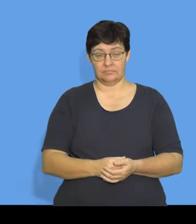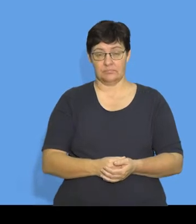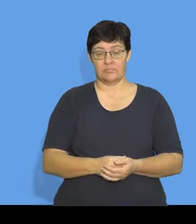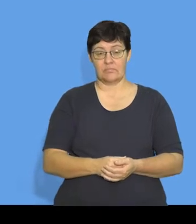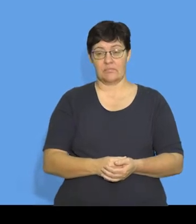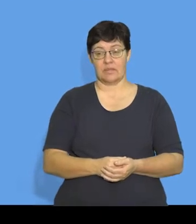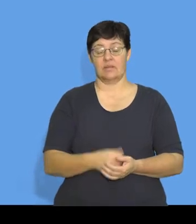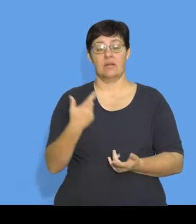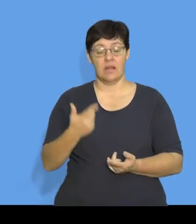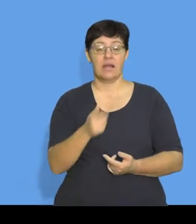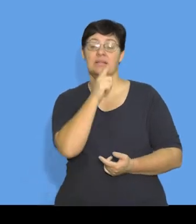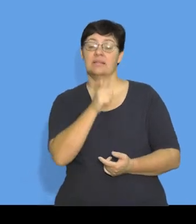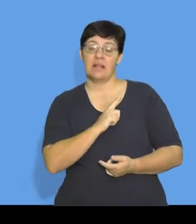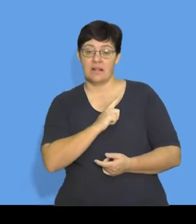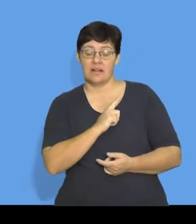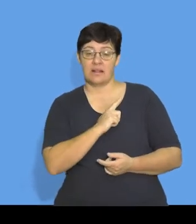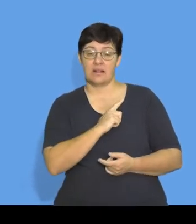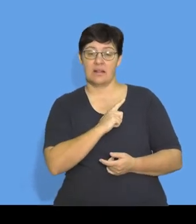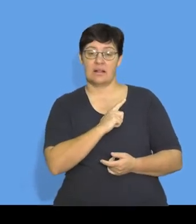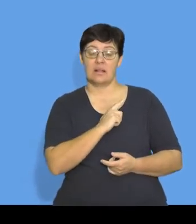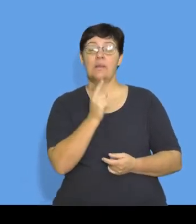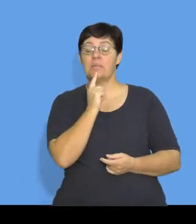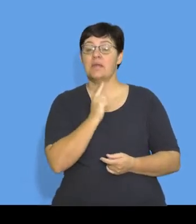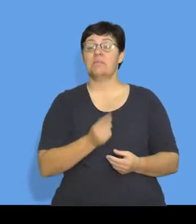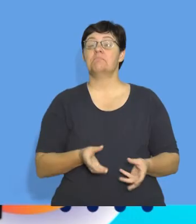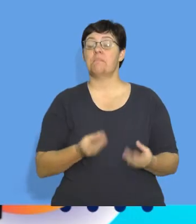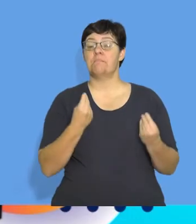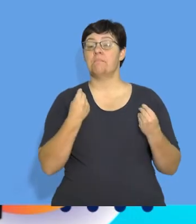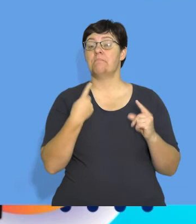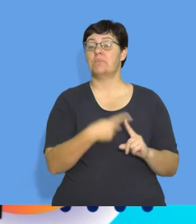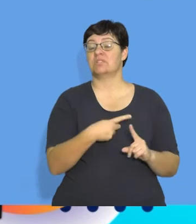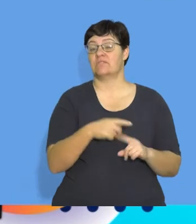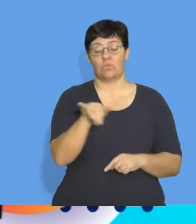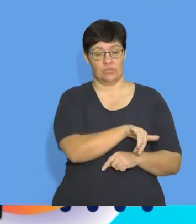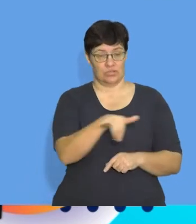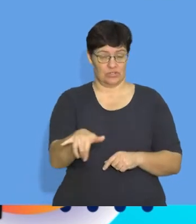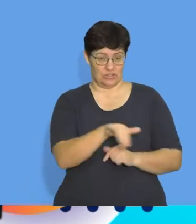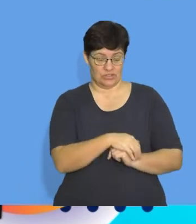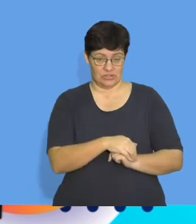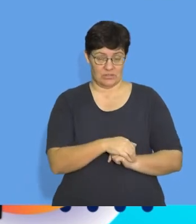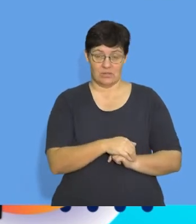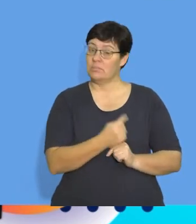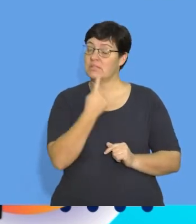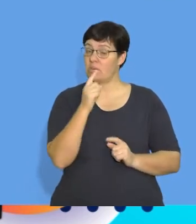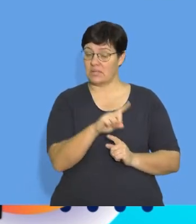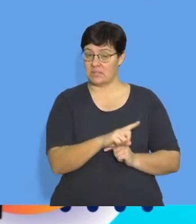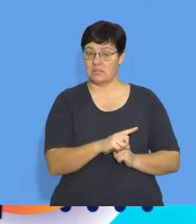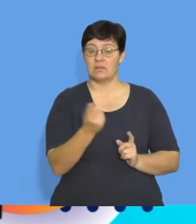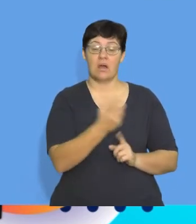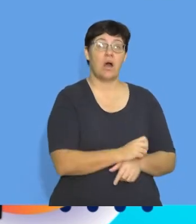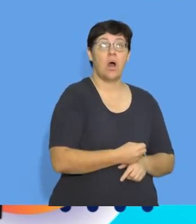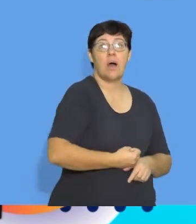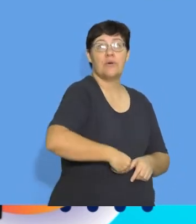This graph is telling me which direction I have to take as positive. They said to me that the object